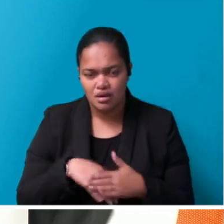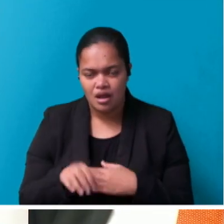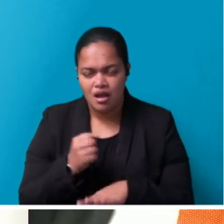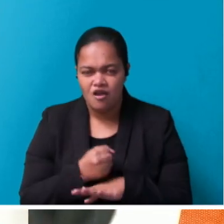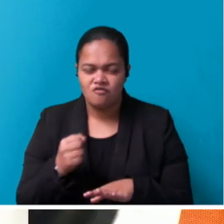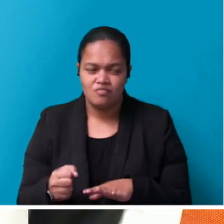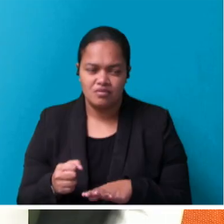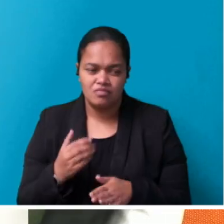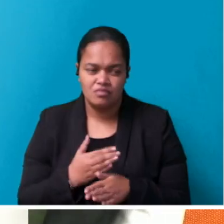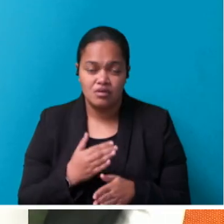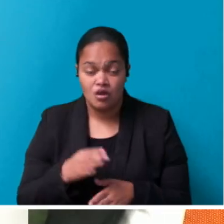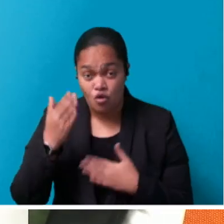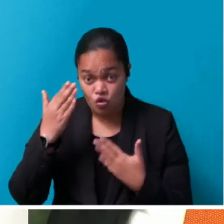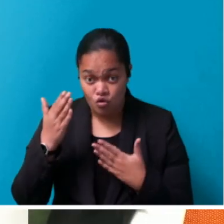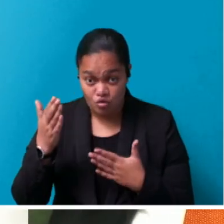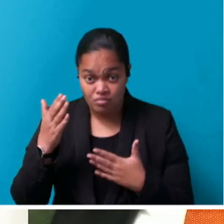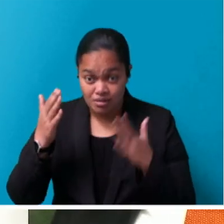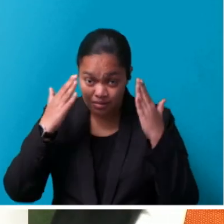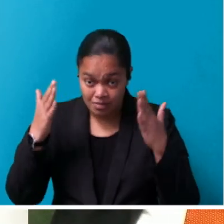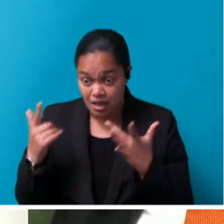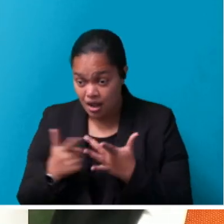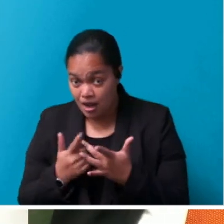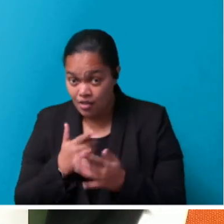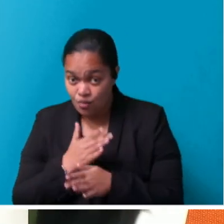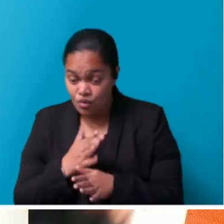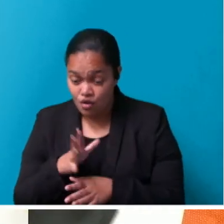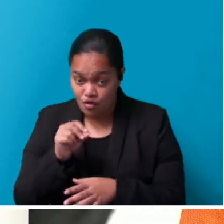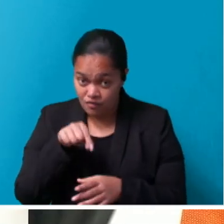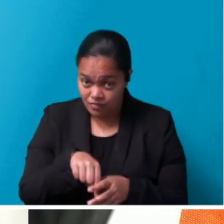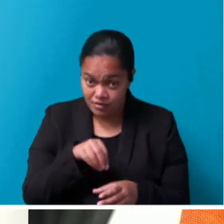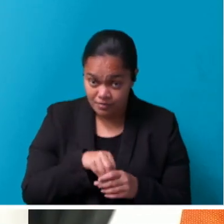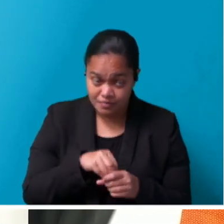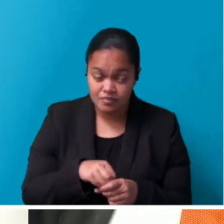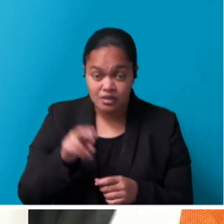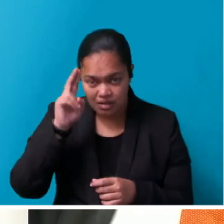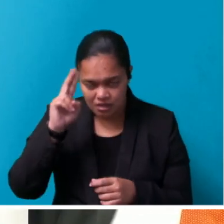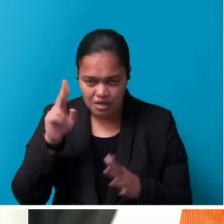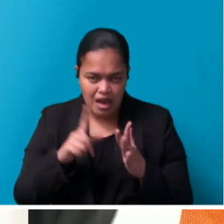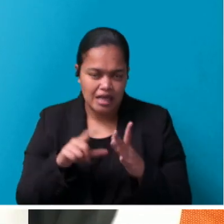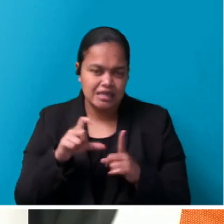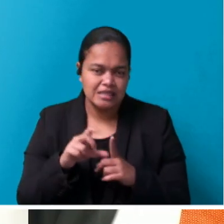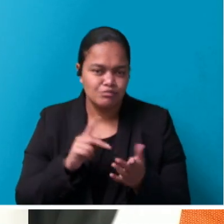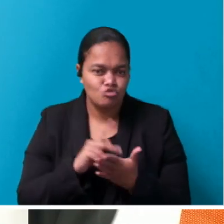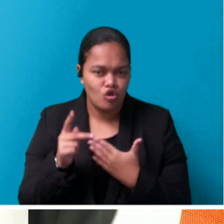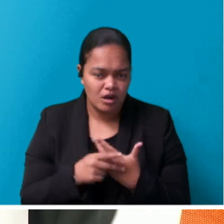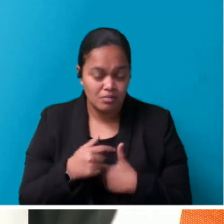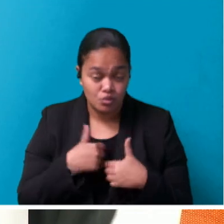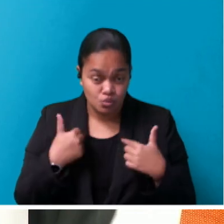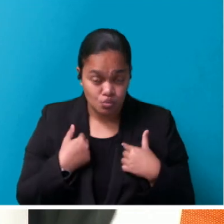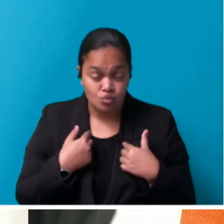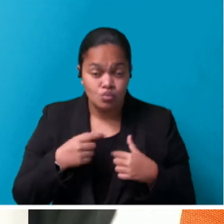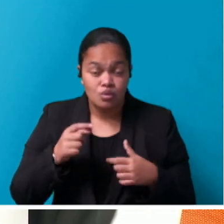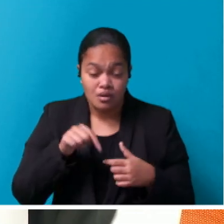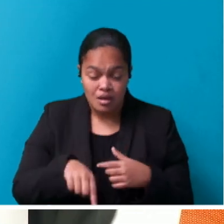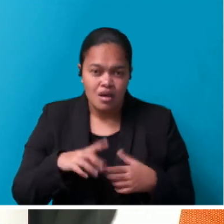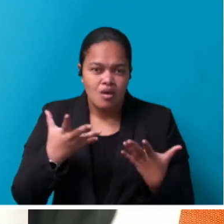Honorable Speaker, another cornerstone of this pillar is the National ID Program. This will enable